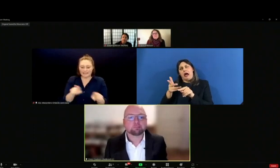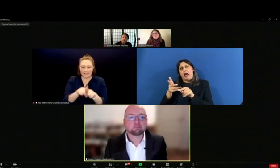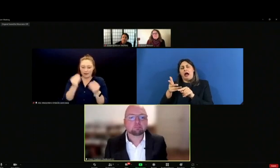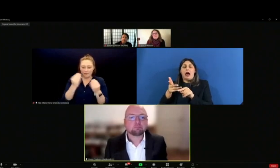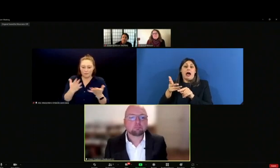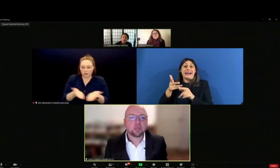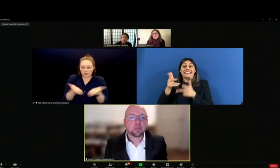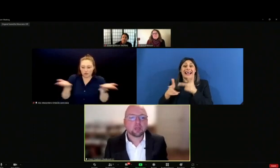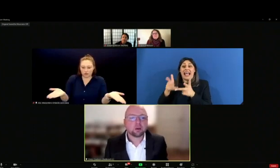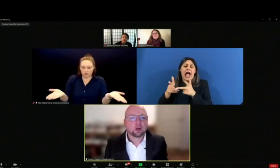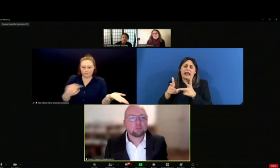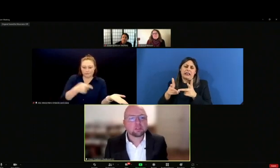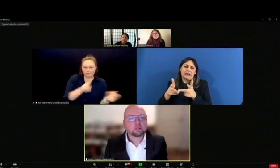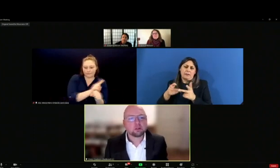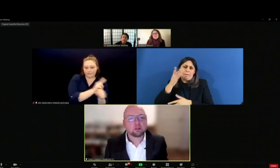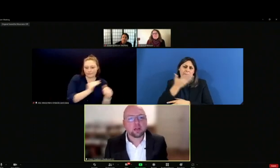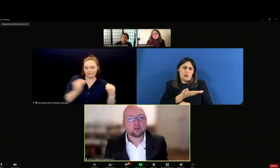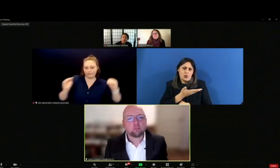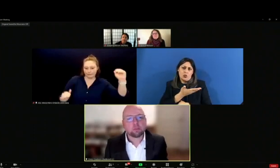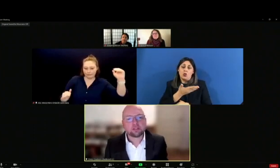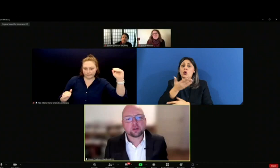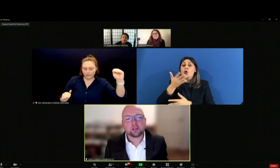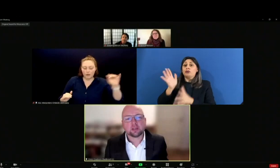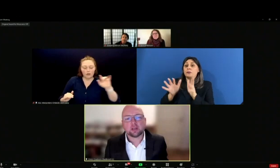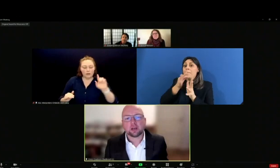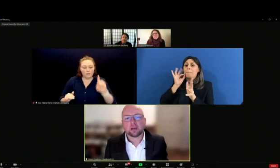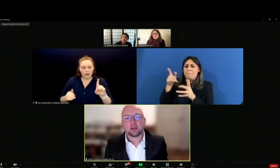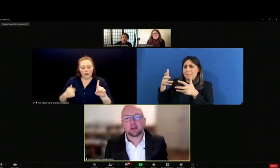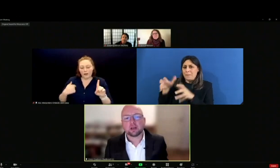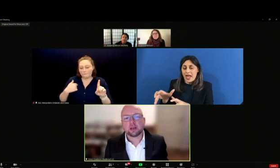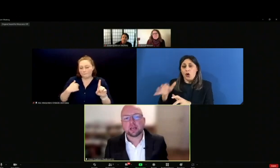demands. Now, I miss a complementary